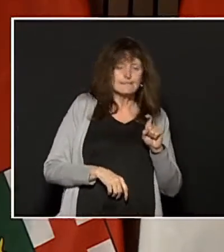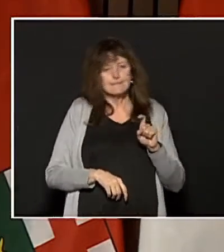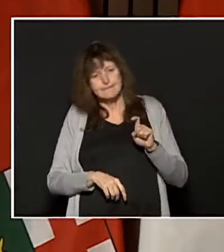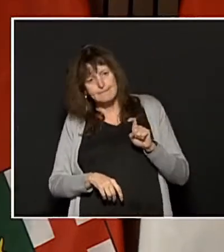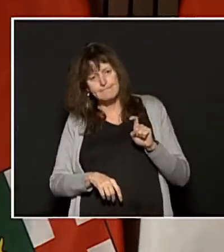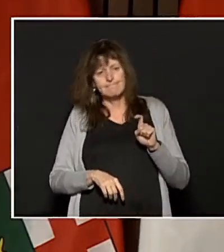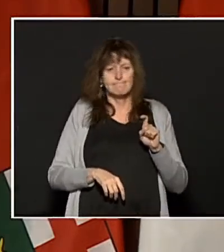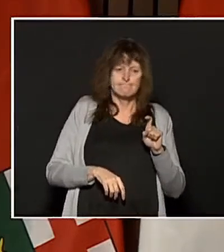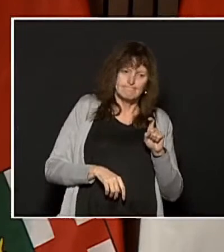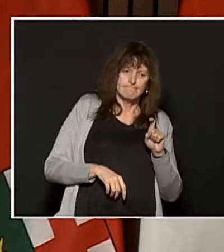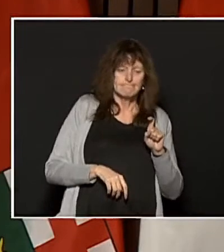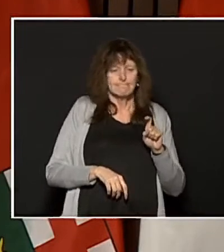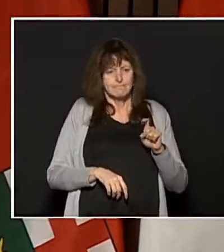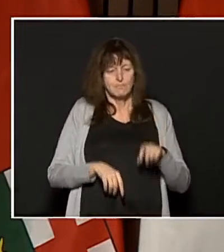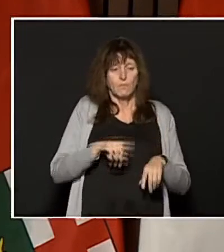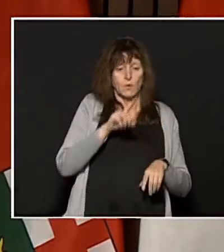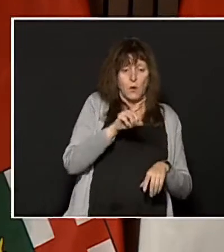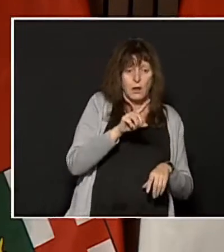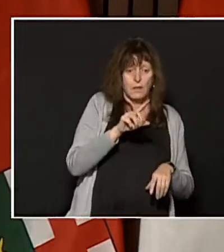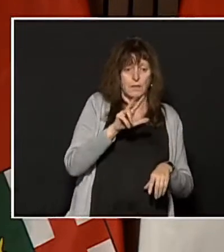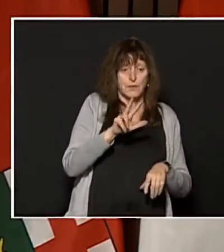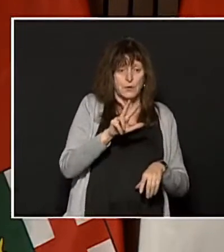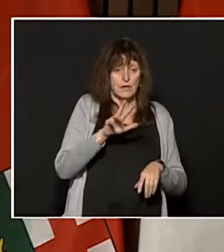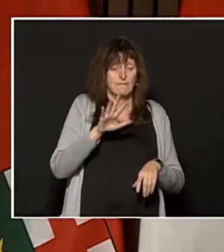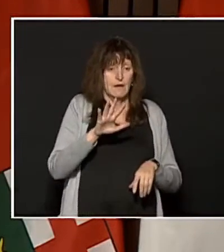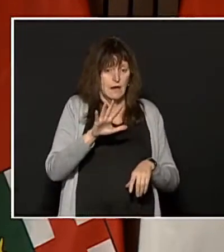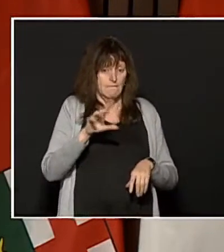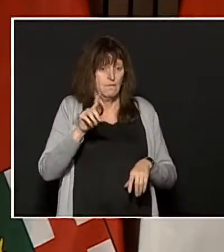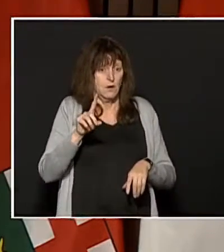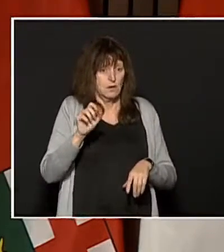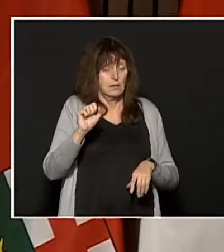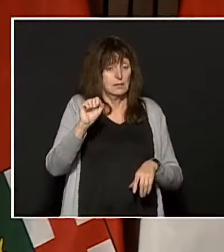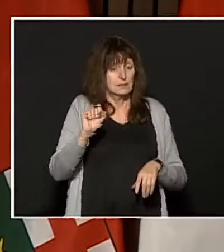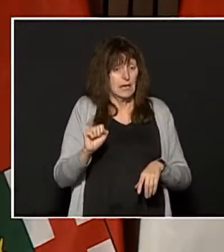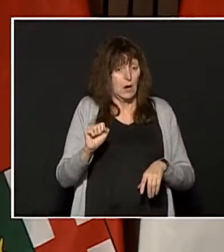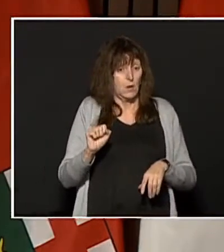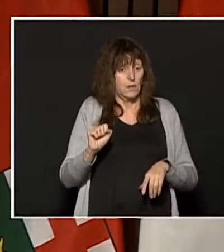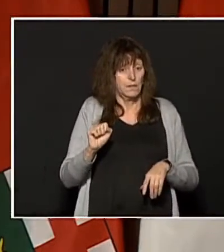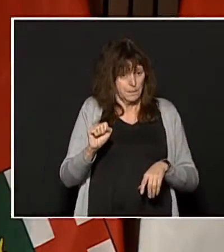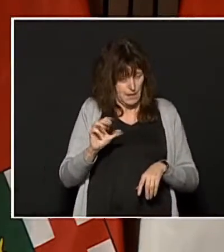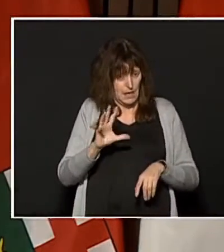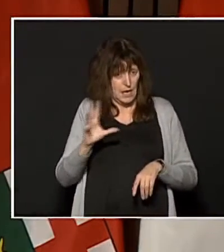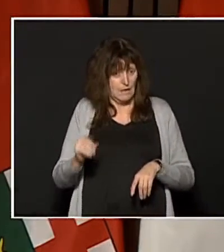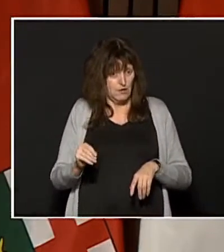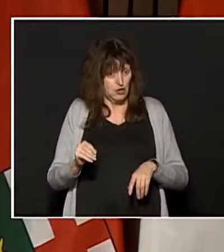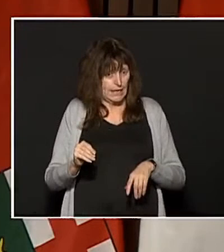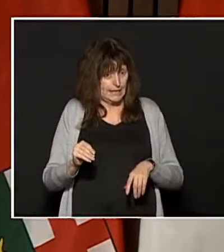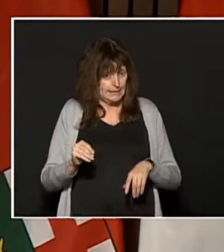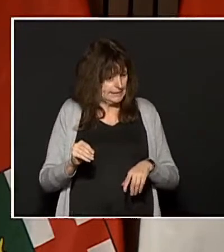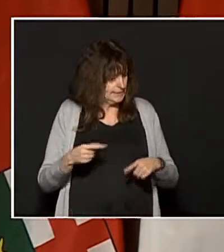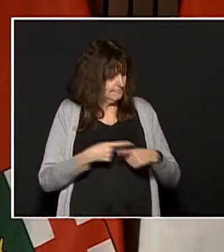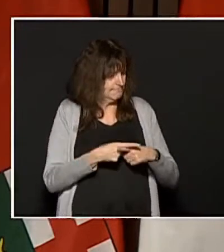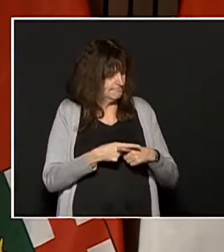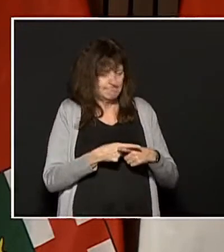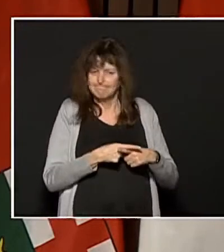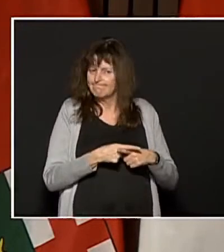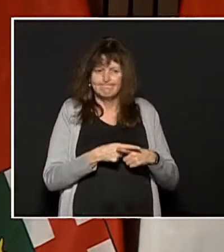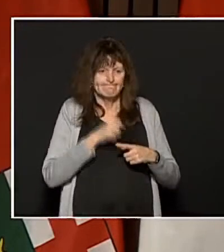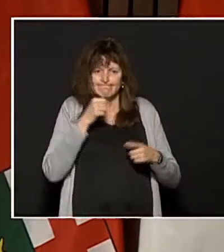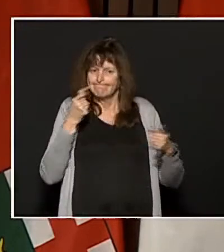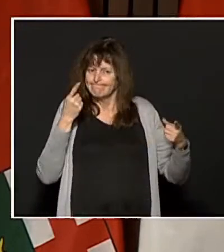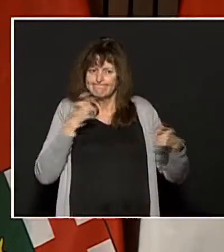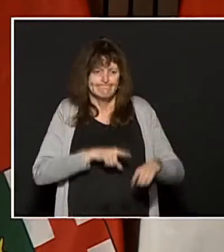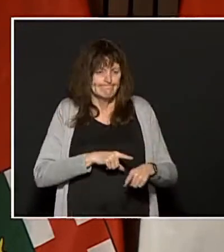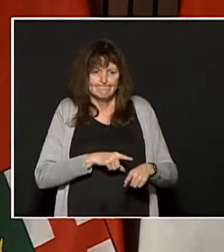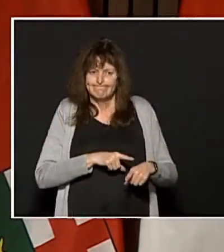B1351, the South African variant. If we see new variants entering the province that actually don't respond to the vaccines, that creates a real